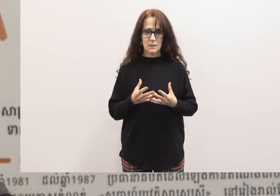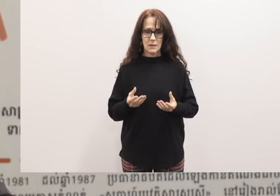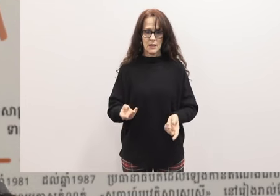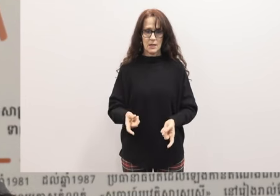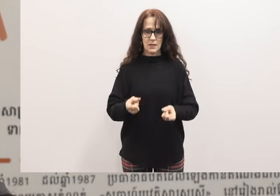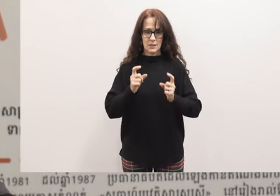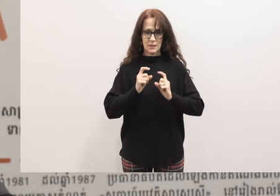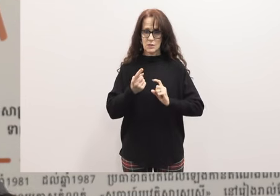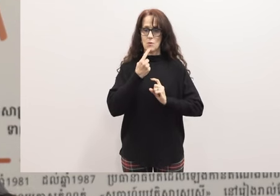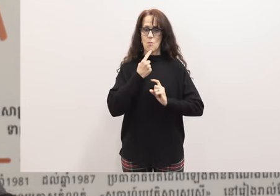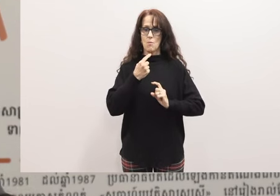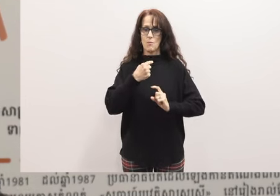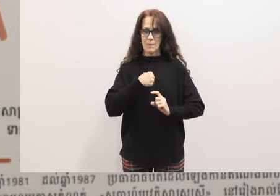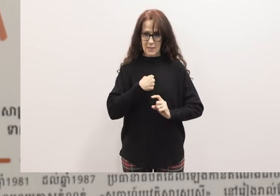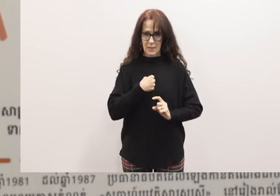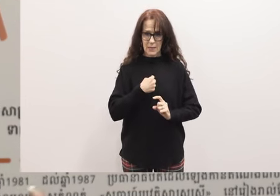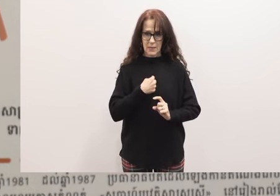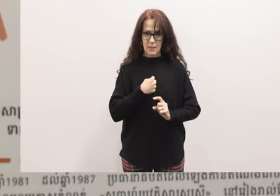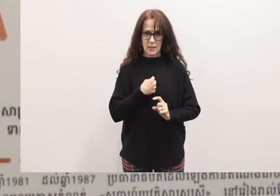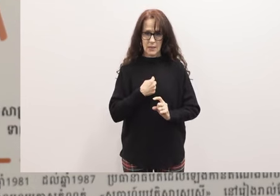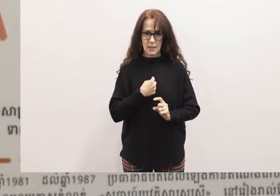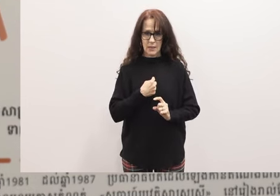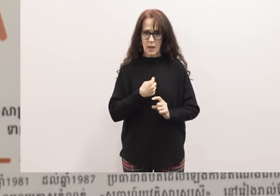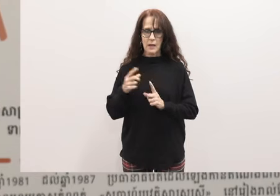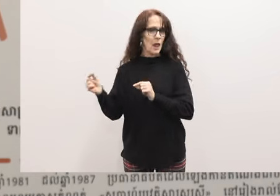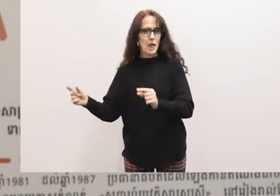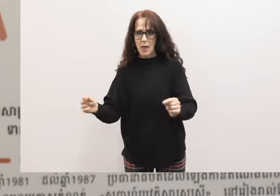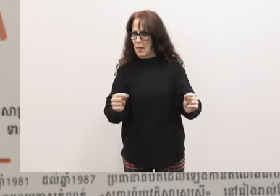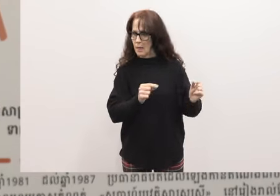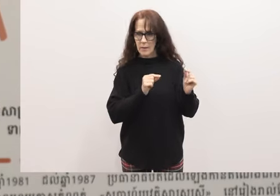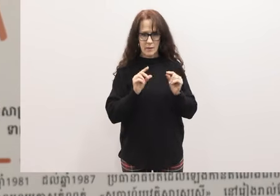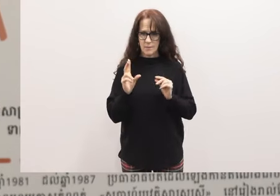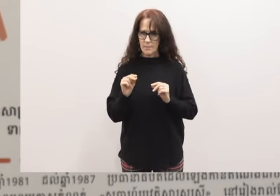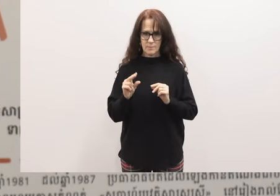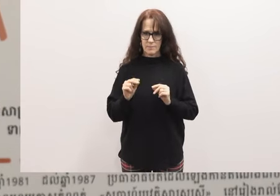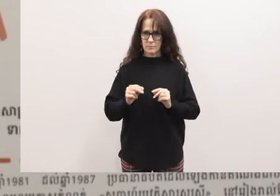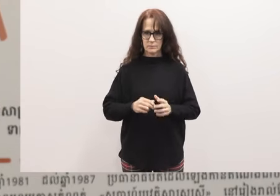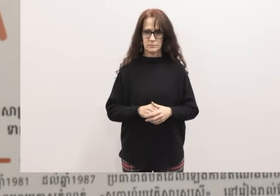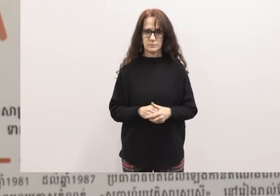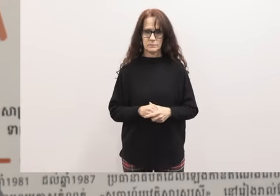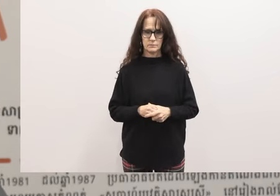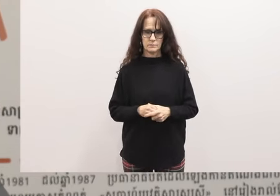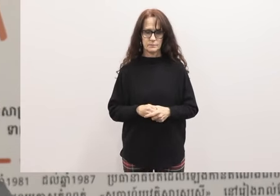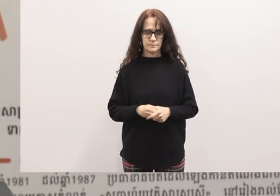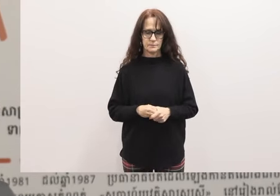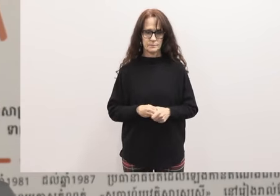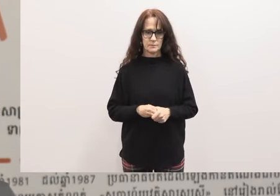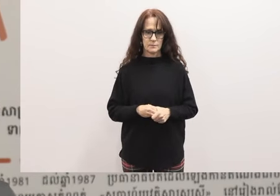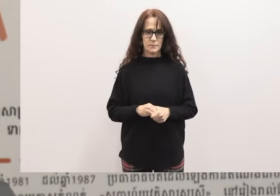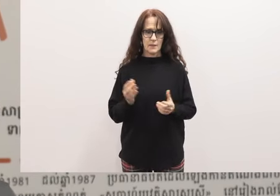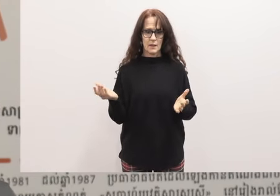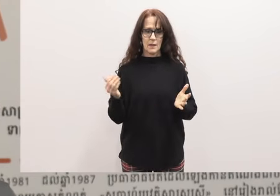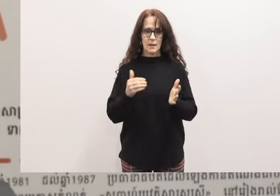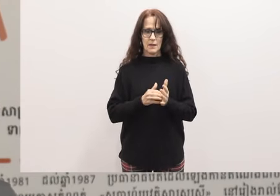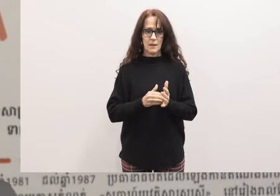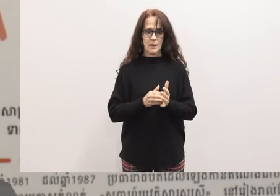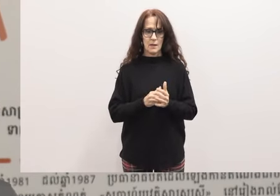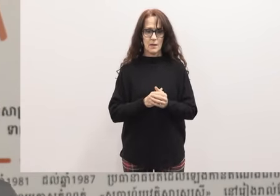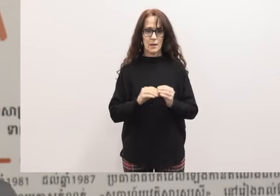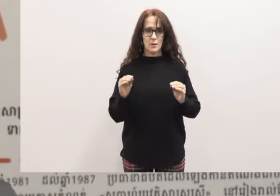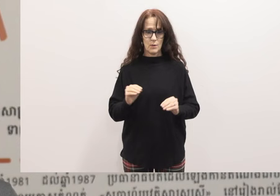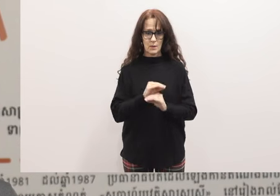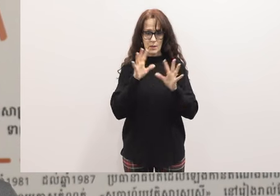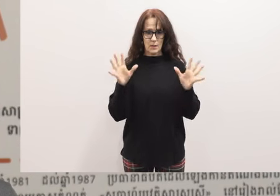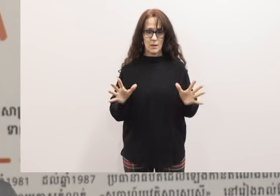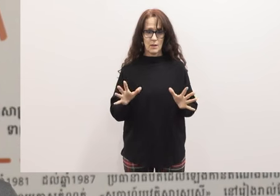me and that I didn't hear this from anyone else. So again, just